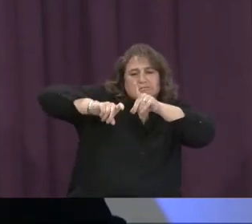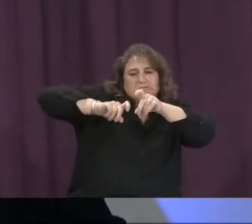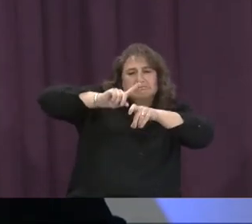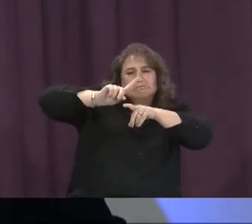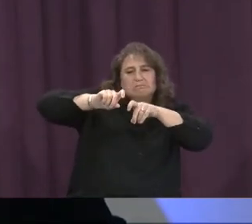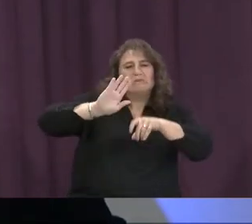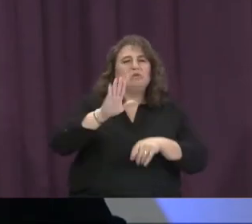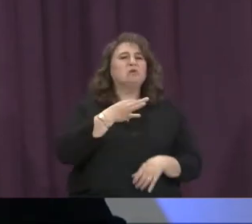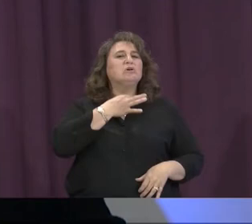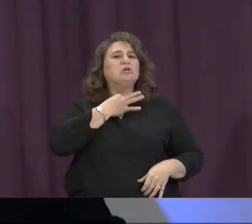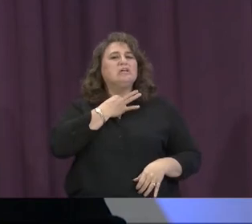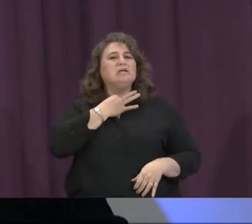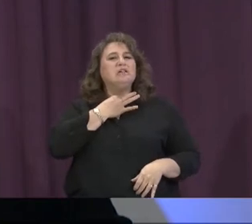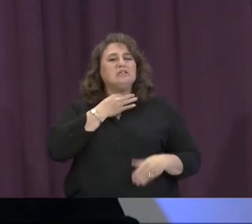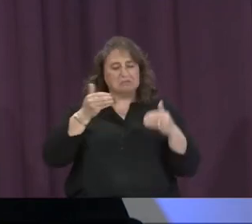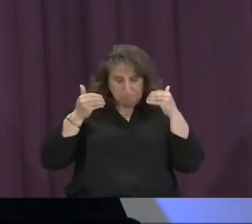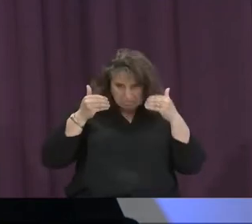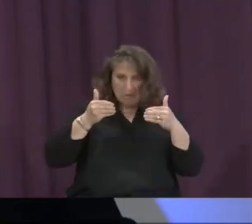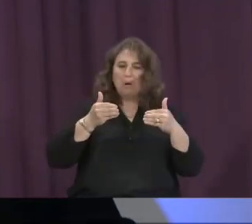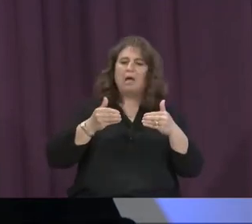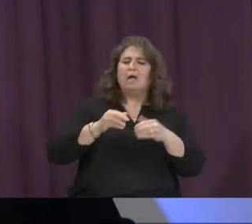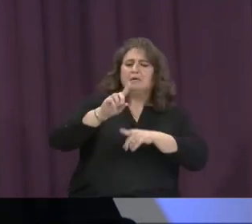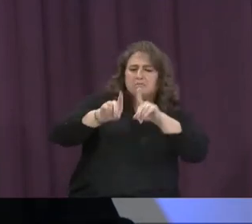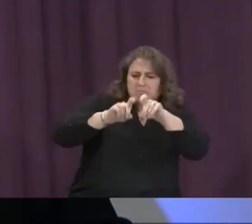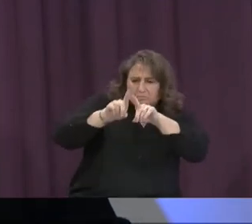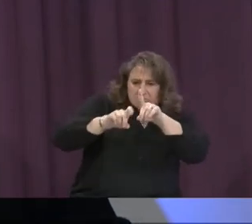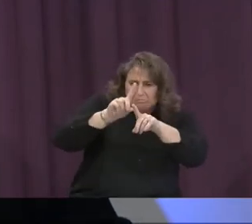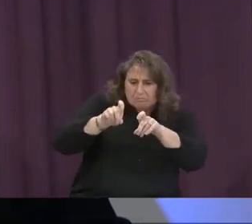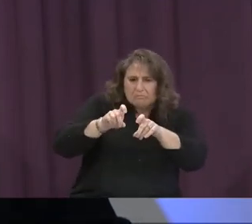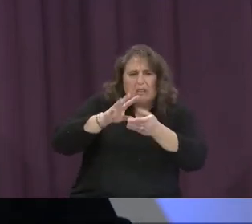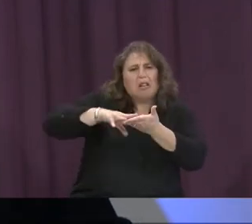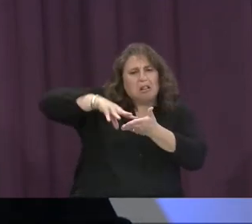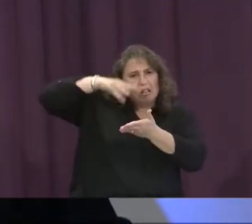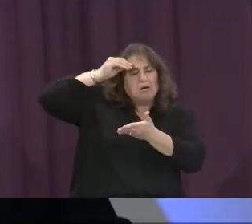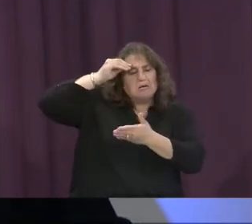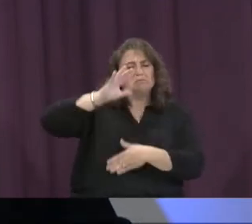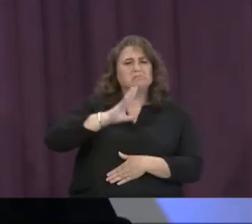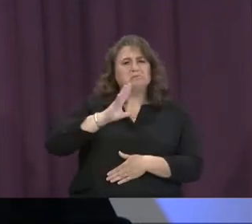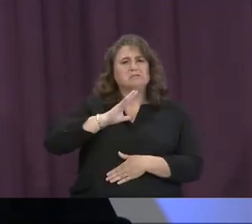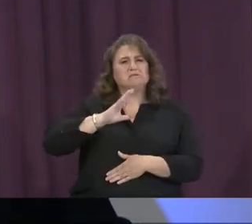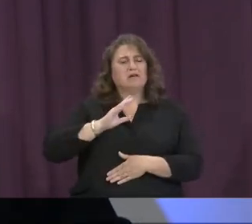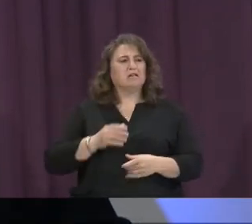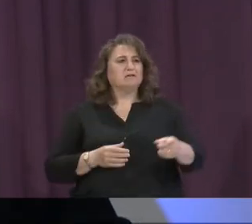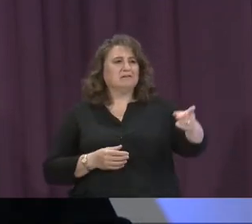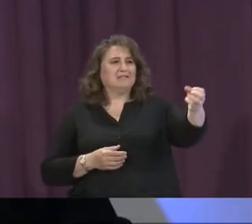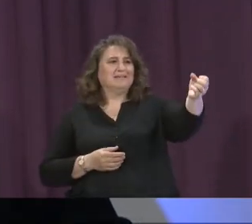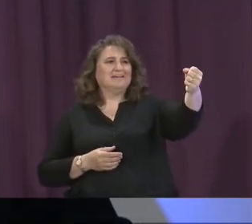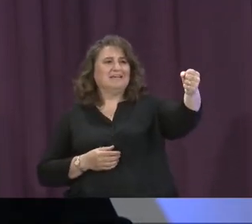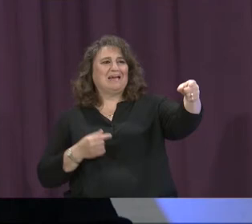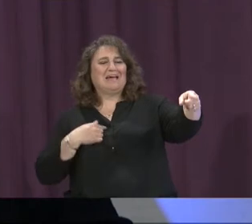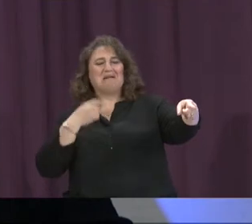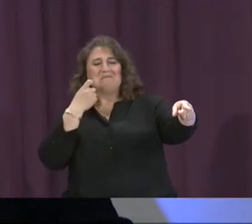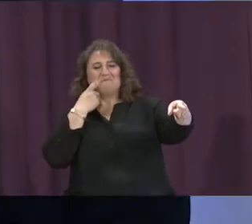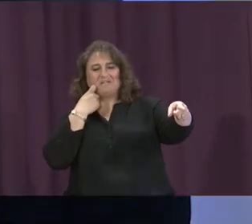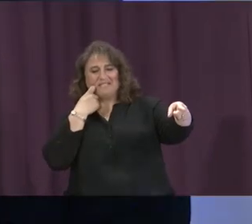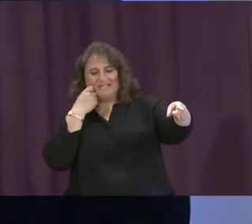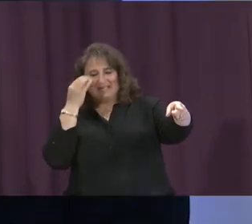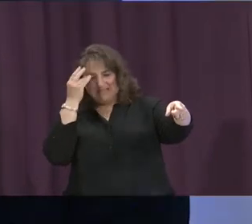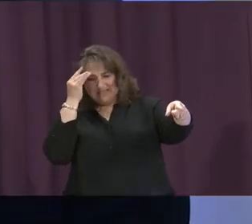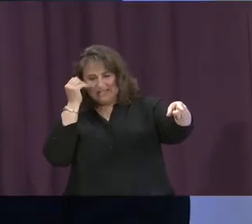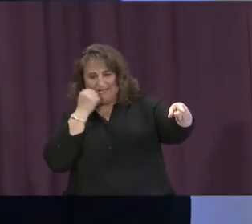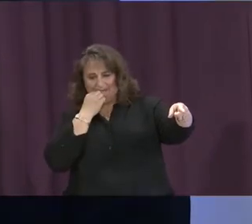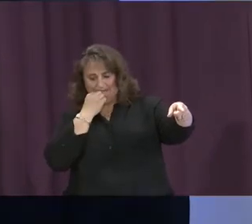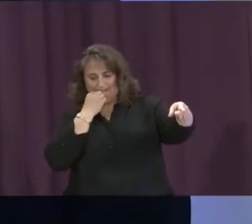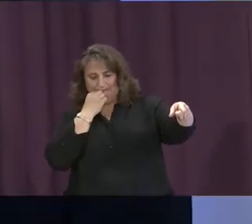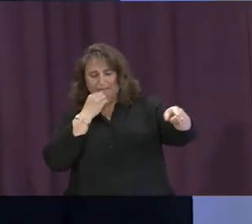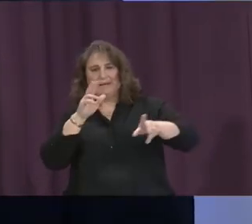curiosity and know that it's okay to ask the questions. Absolutely. And, you got me thinking, Trent, I think sometimes people